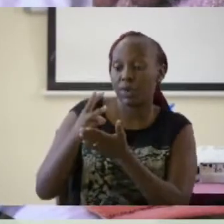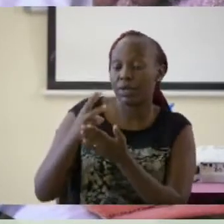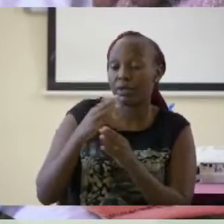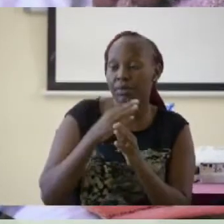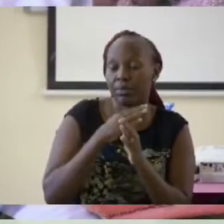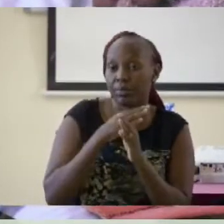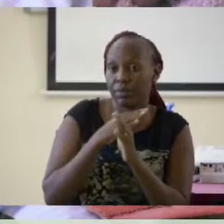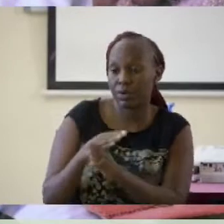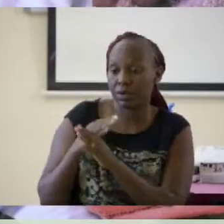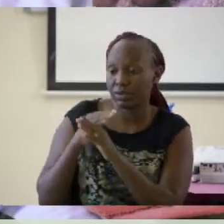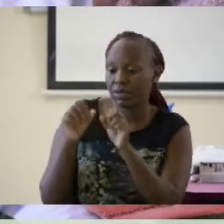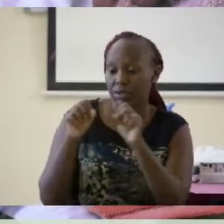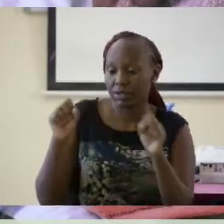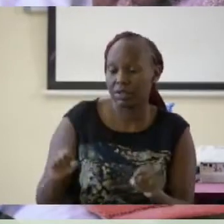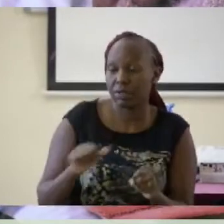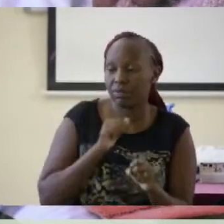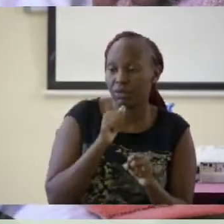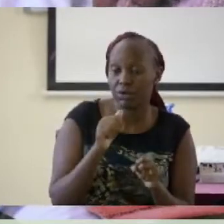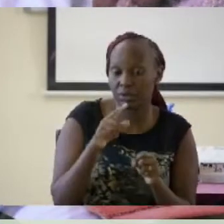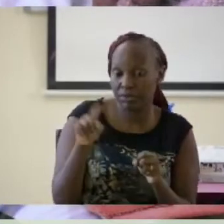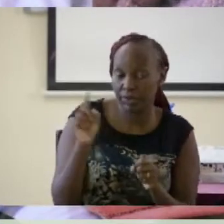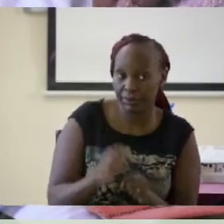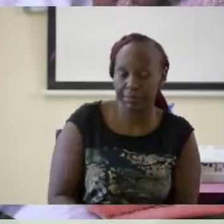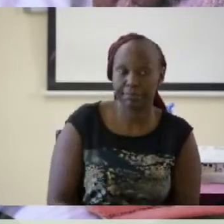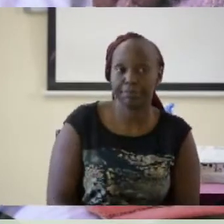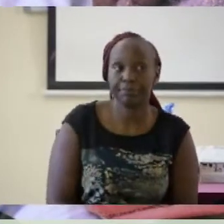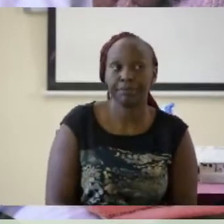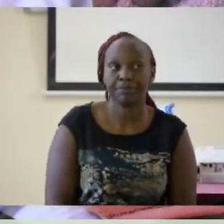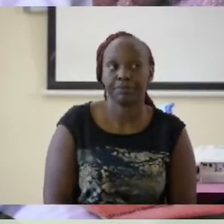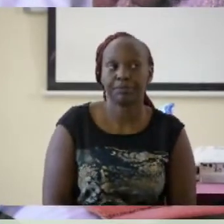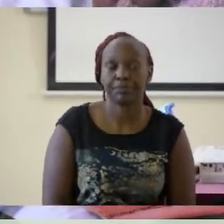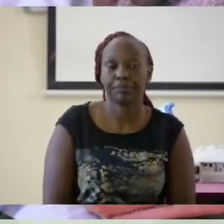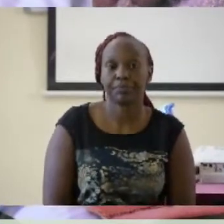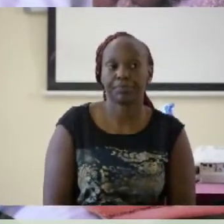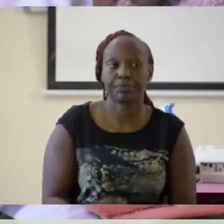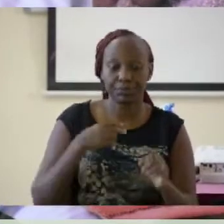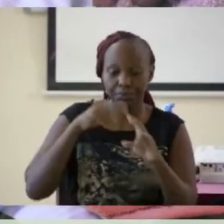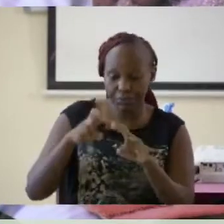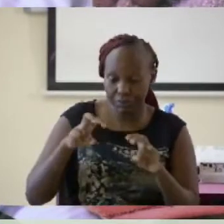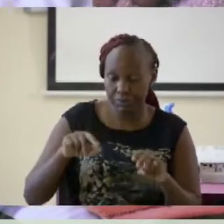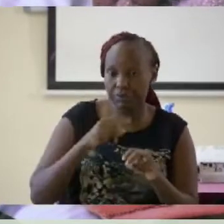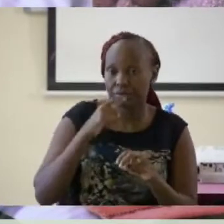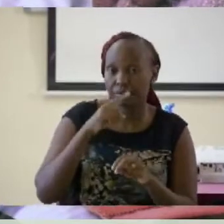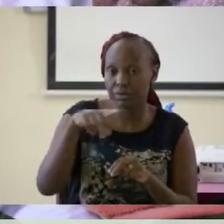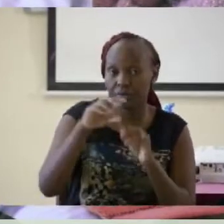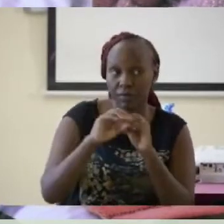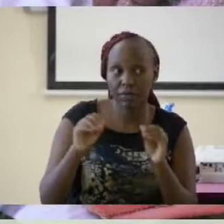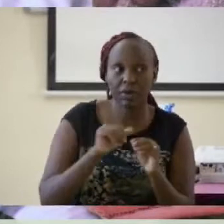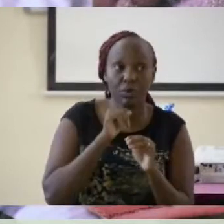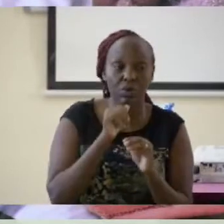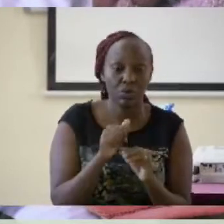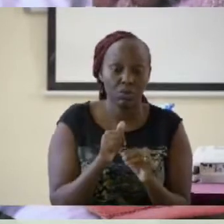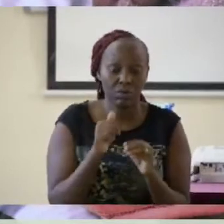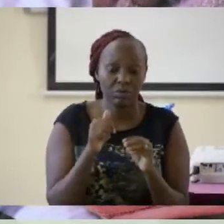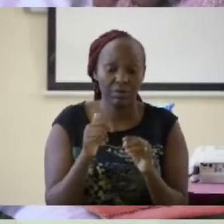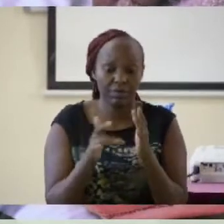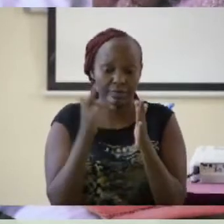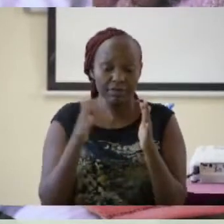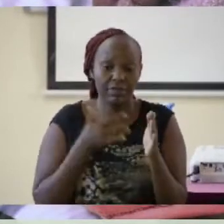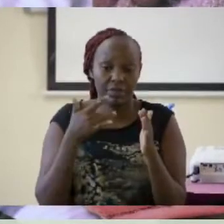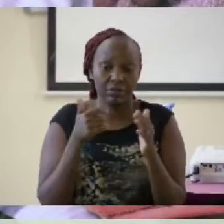protection mechanism is not proper, and our investigation are not proper. So we should not abdicate our